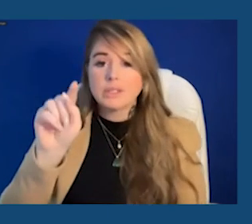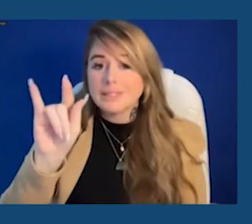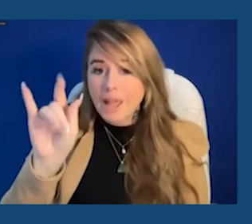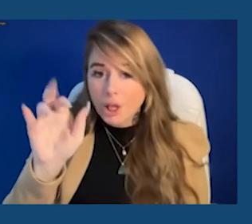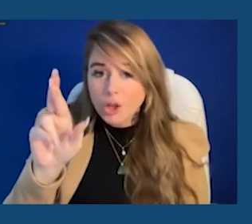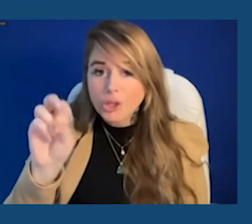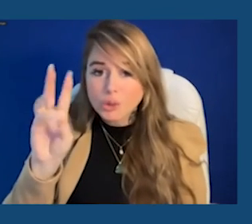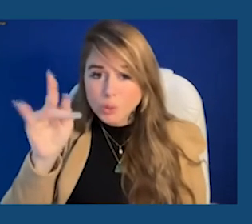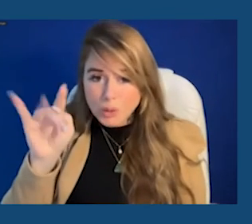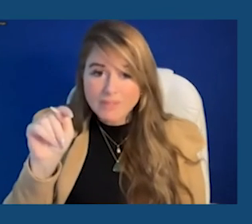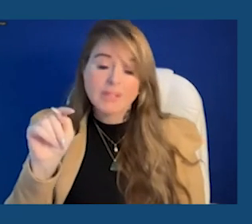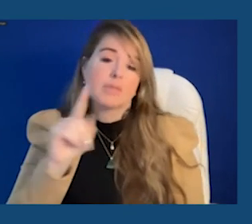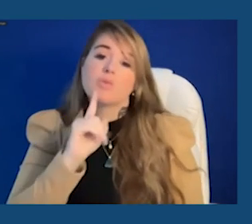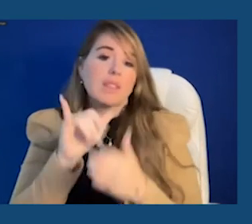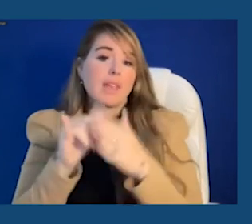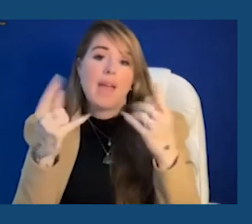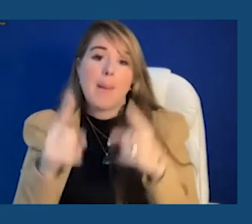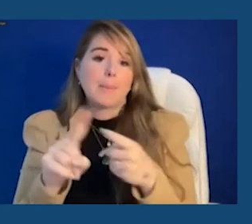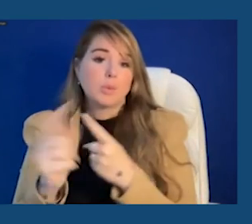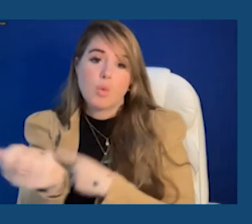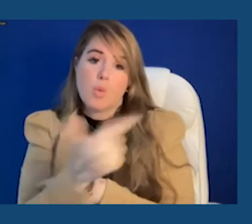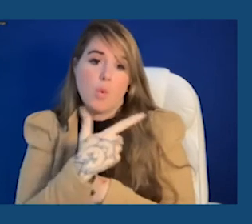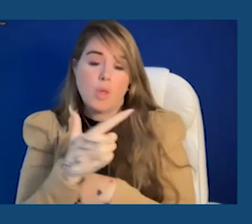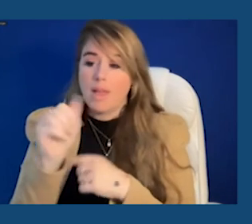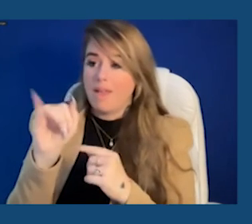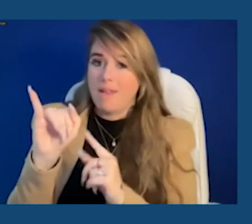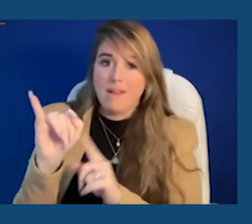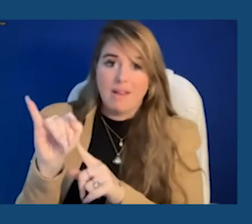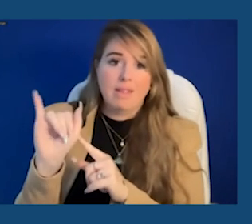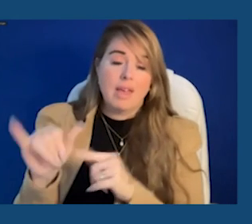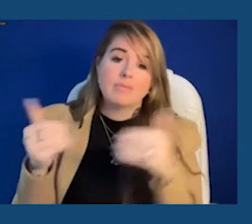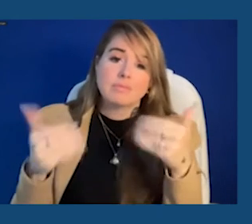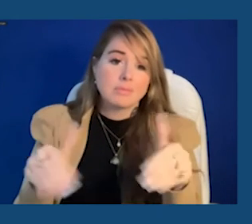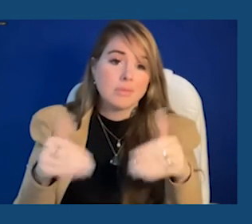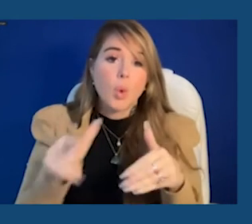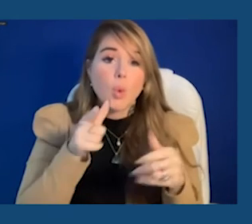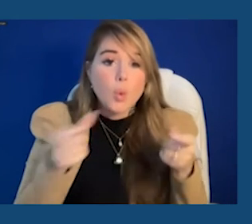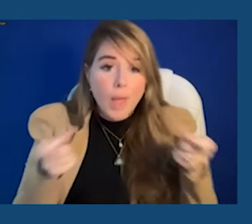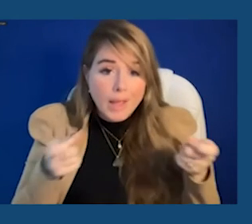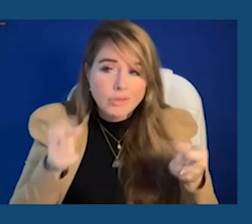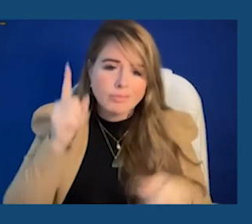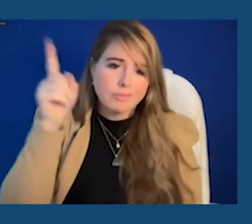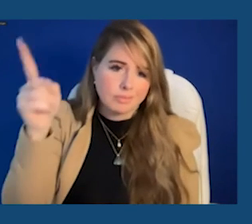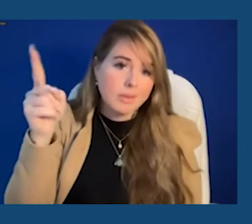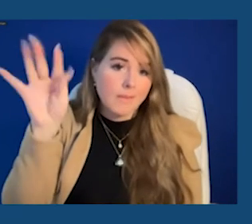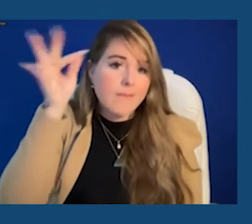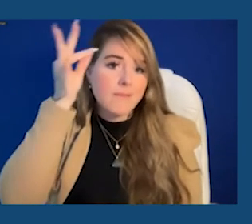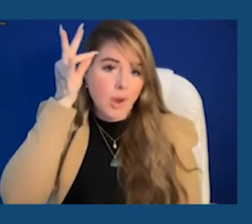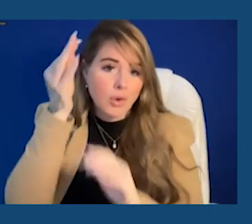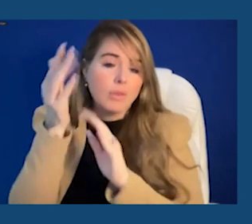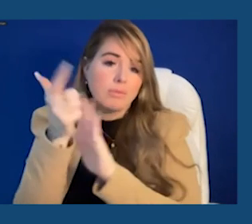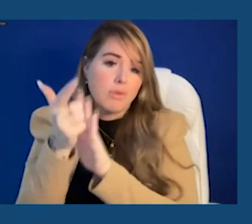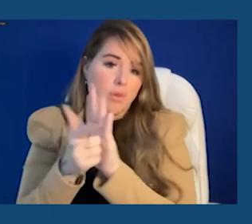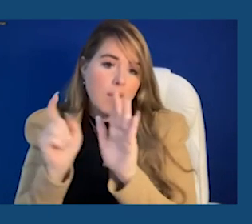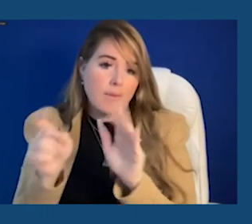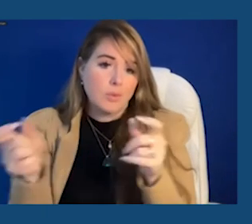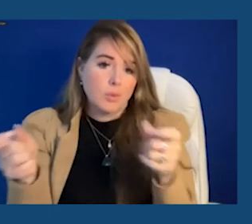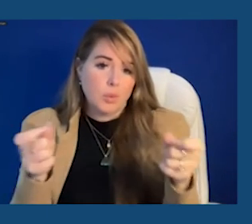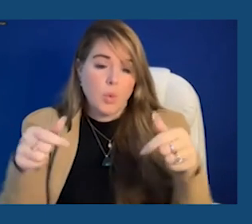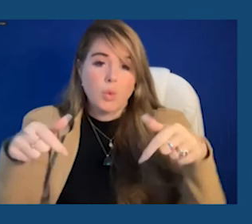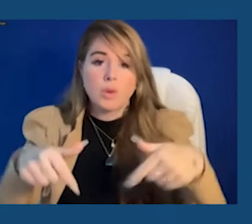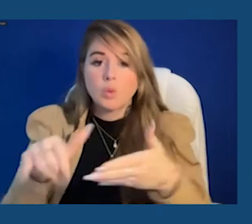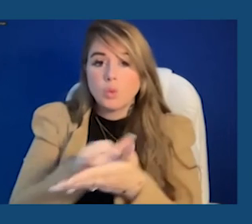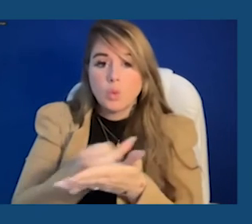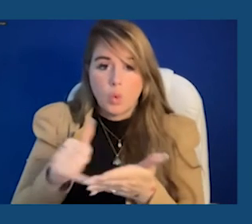to everybody. That has to be a side that is dealt with at the federal level with controls. In the state of New York, I'm proposing